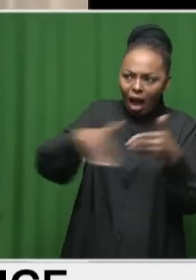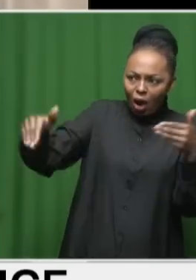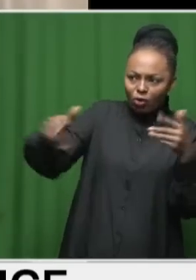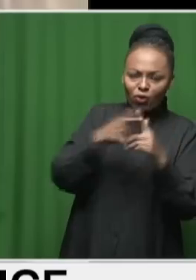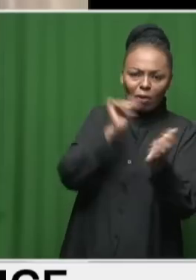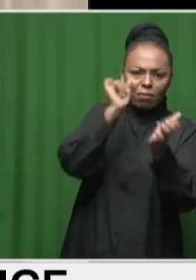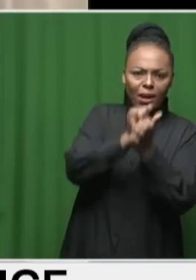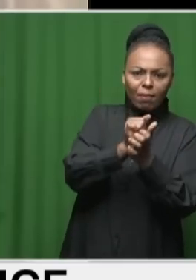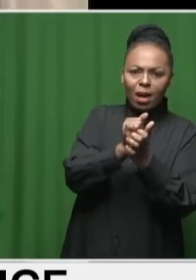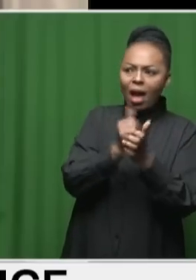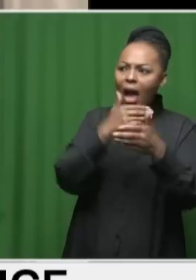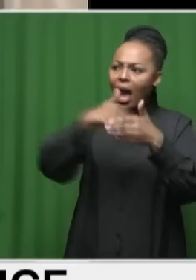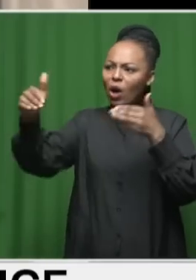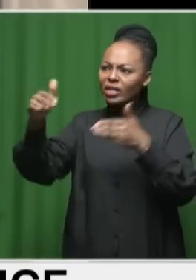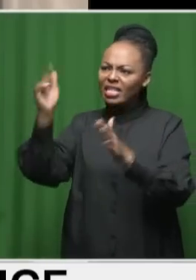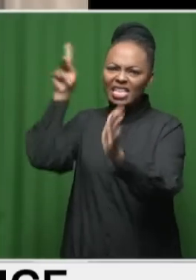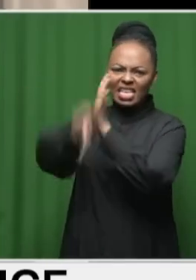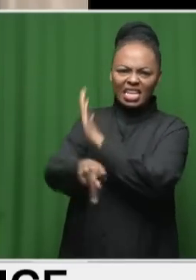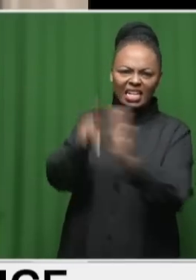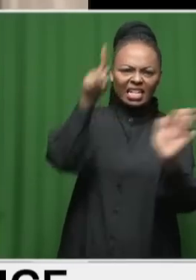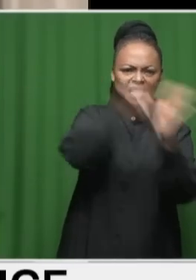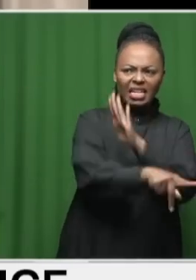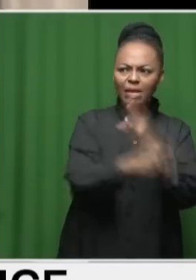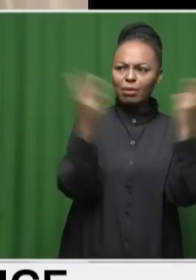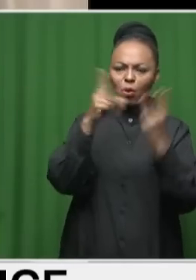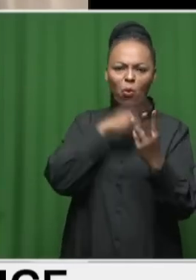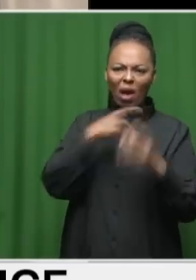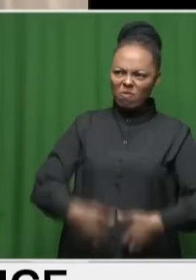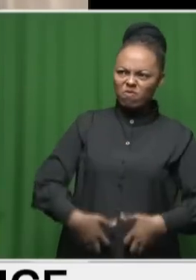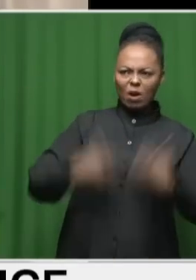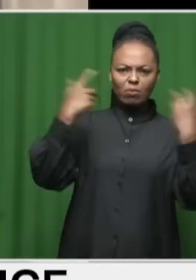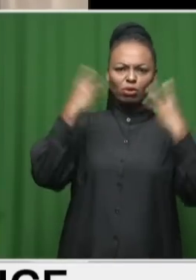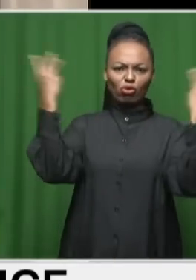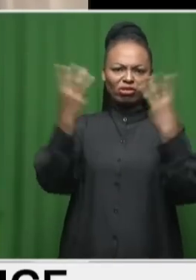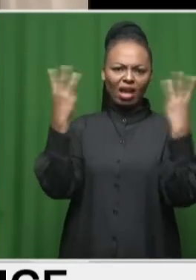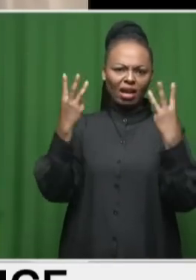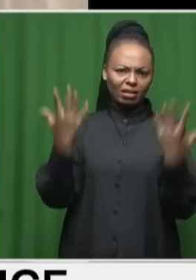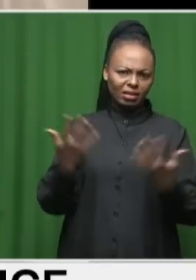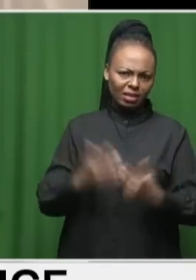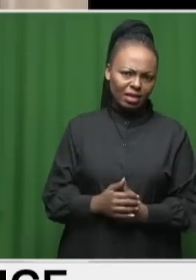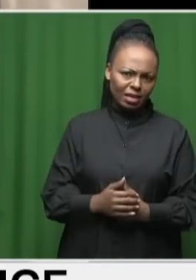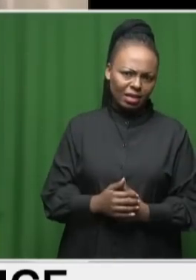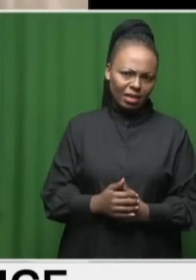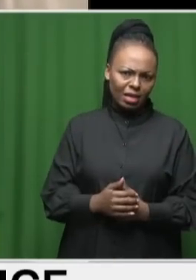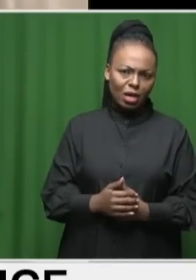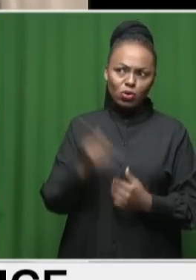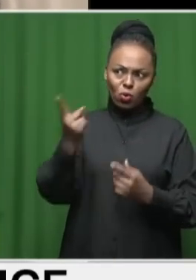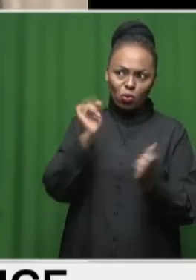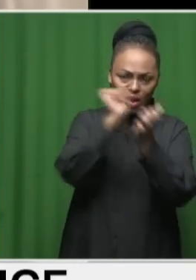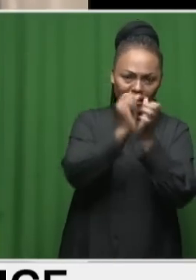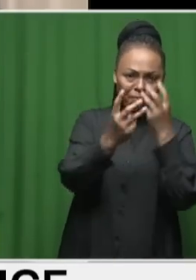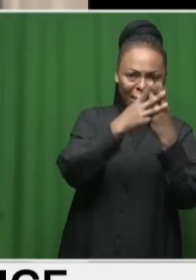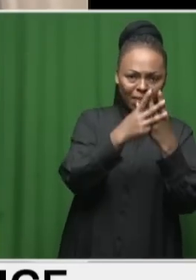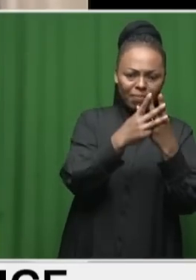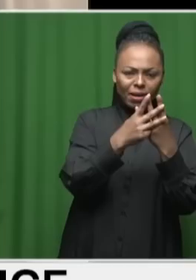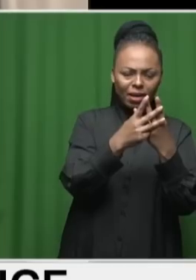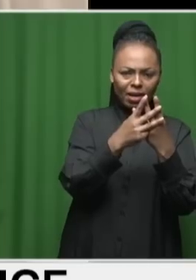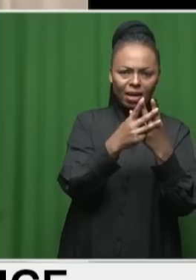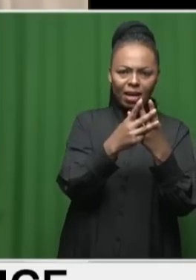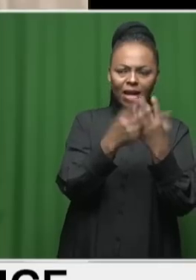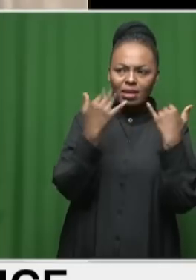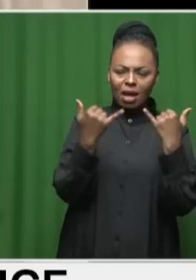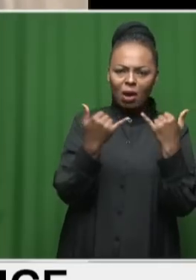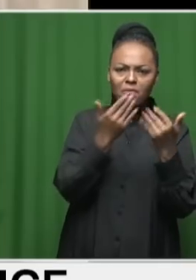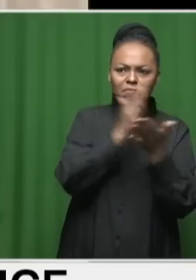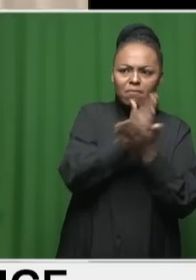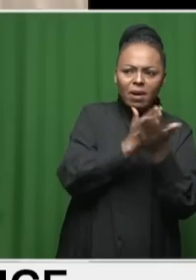out killing people because they're angry with society. You know, you go in there and you've stolen a bread, you come out there knowing how to